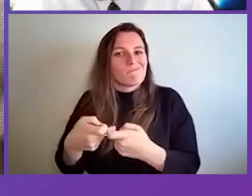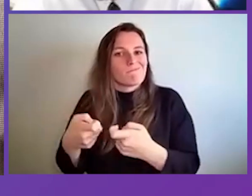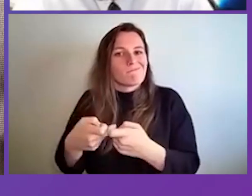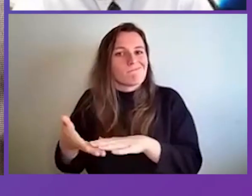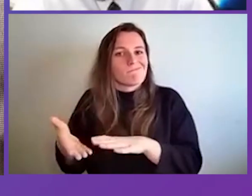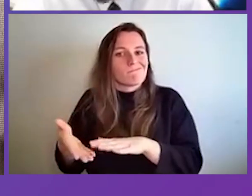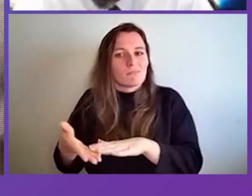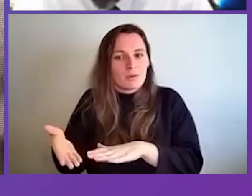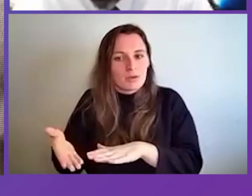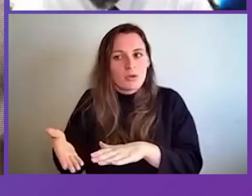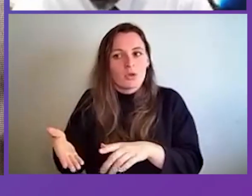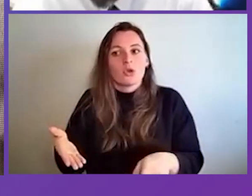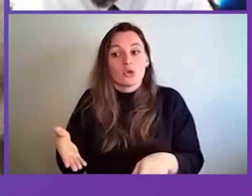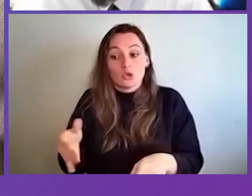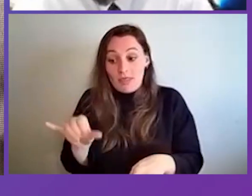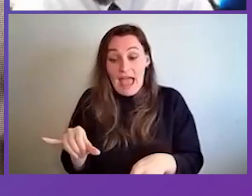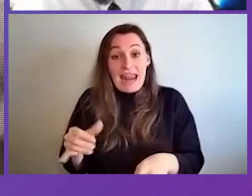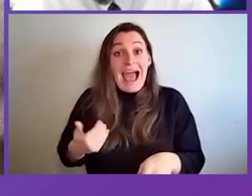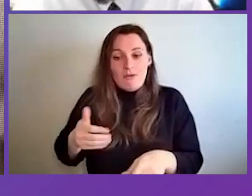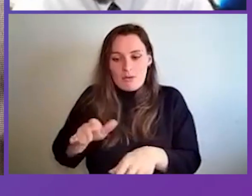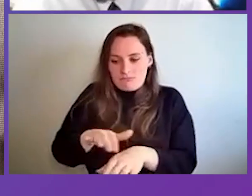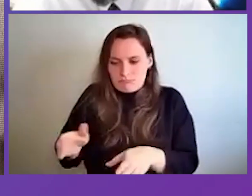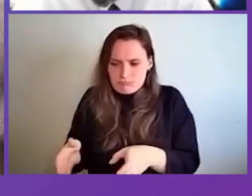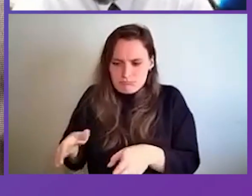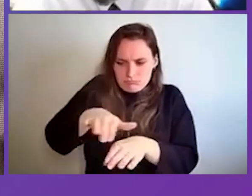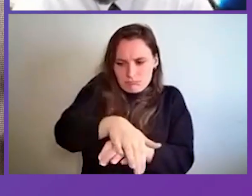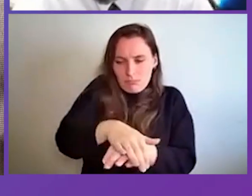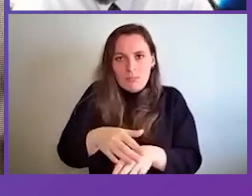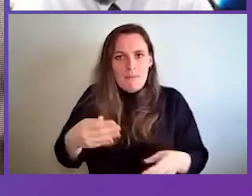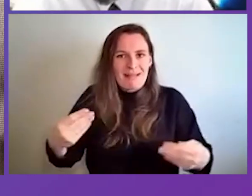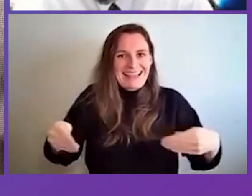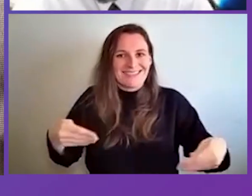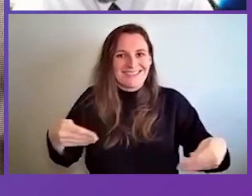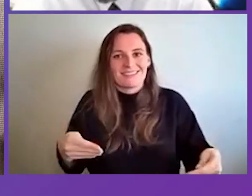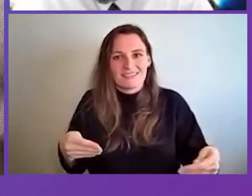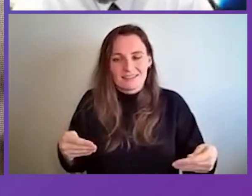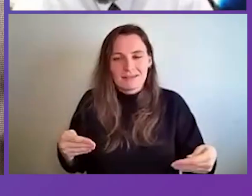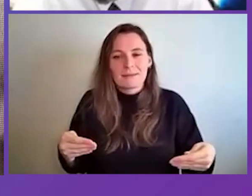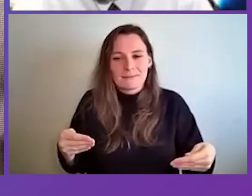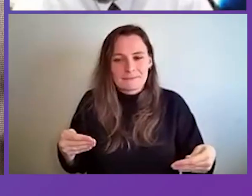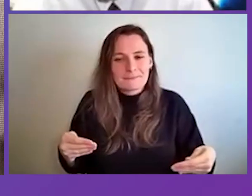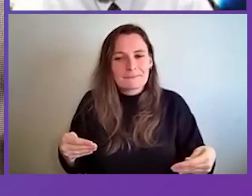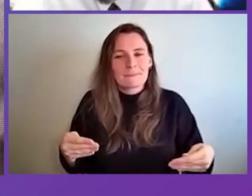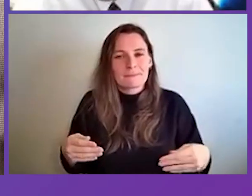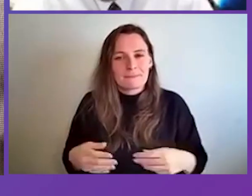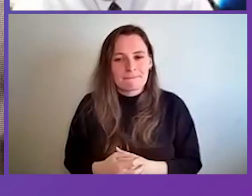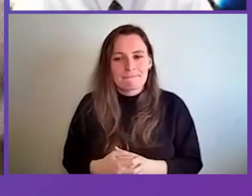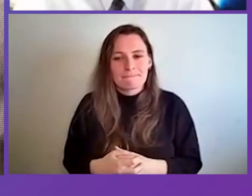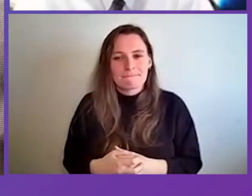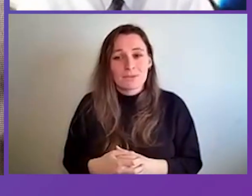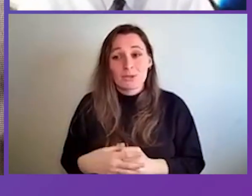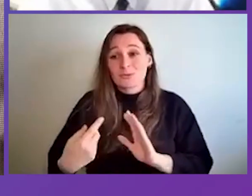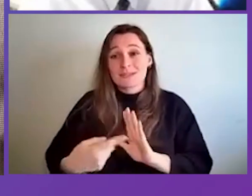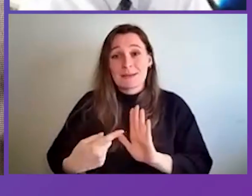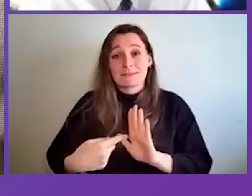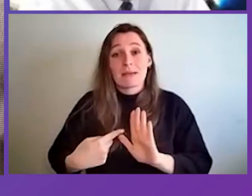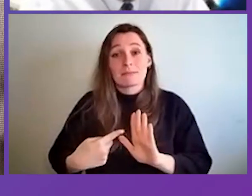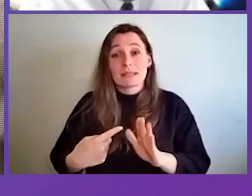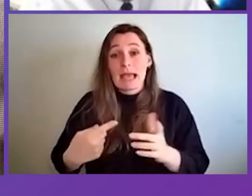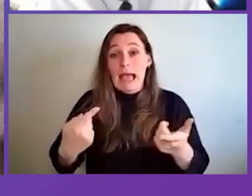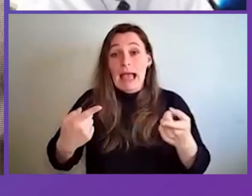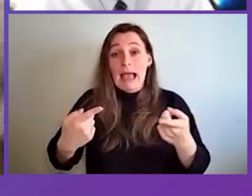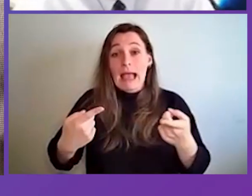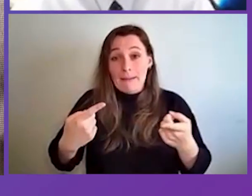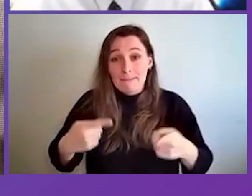cover over top of that motor. And sometimes this strap will end up running over those